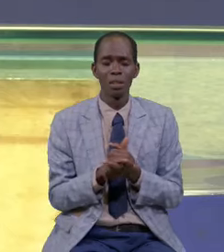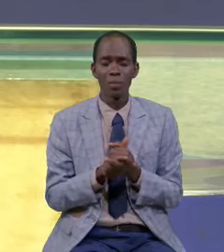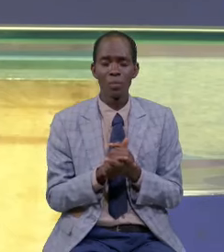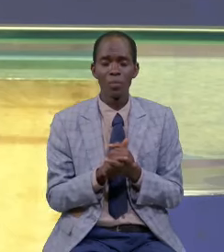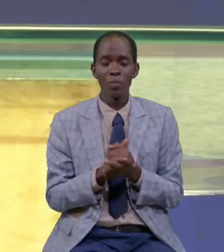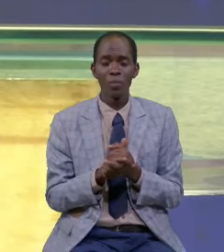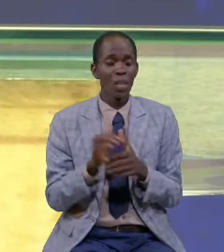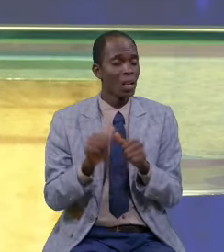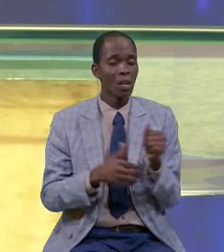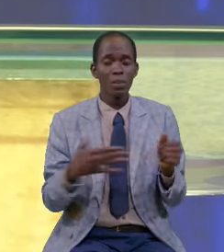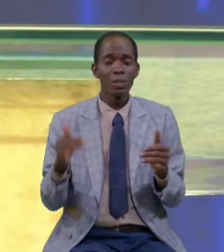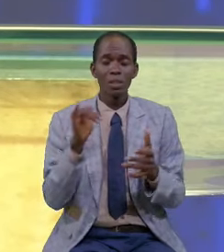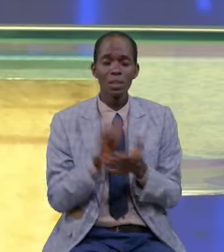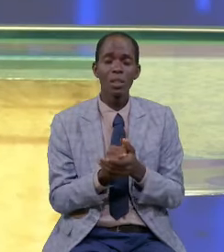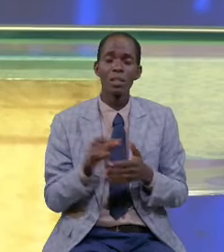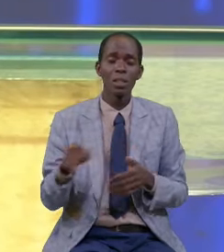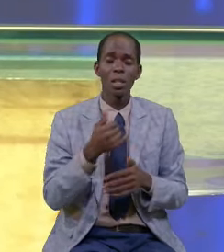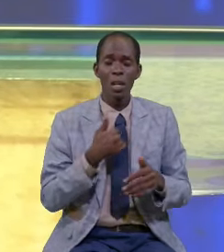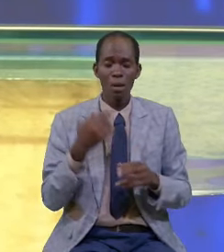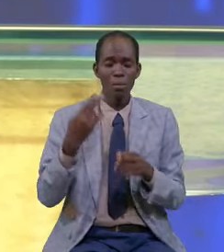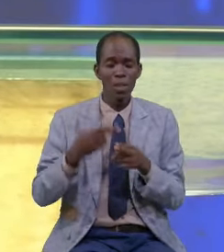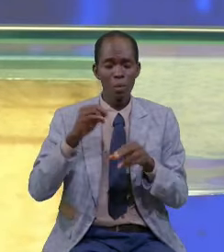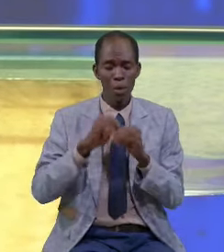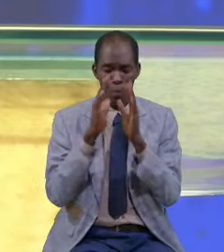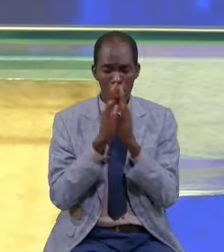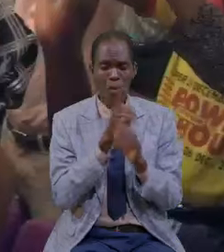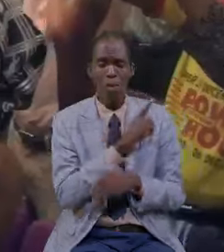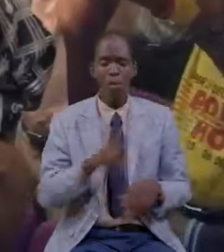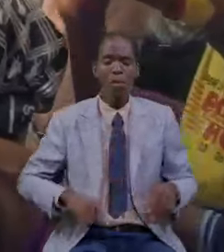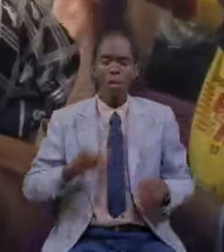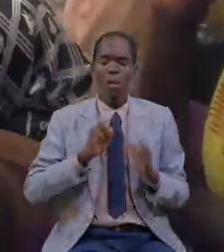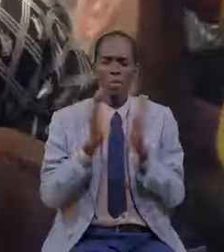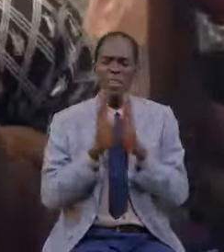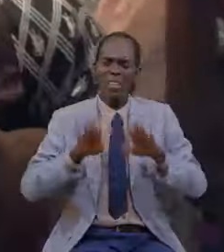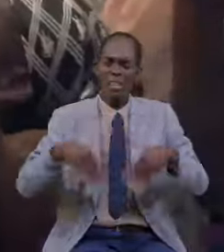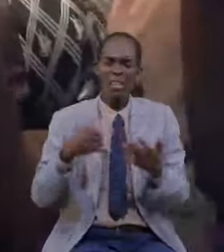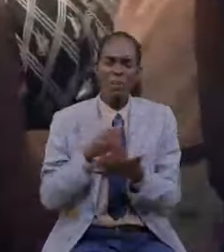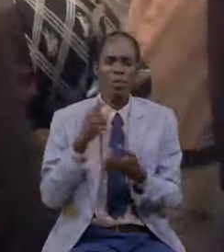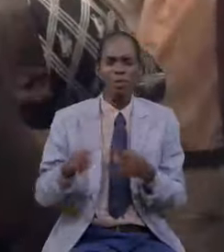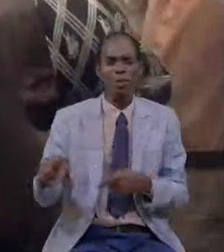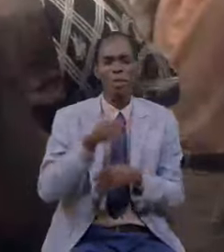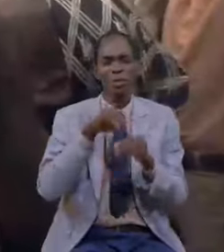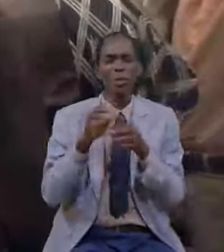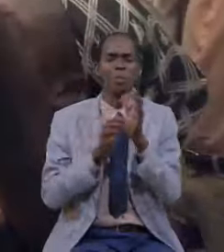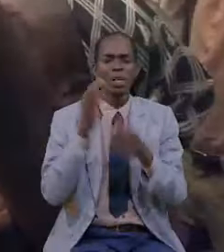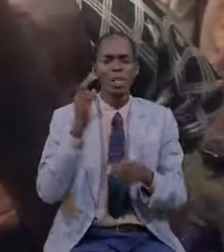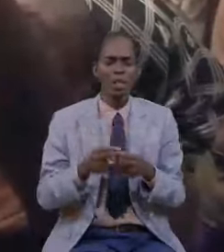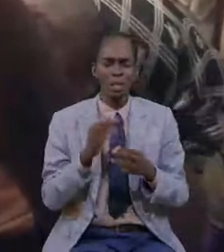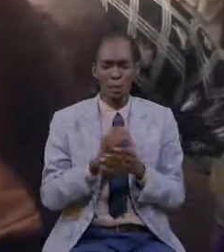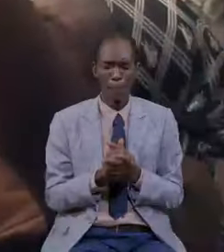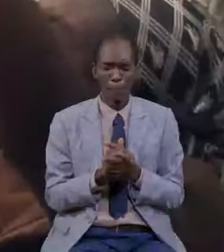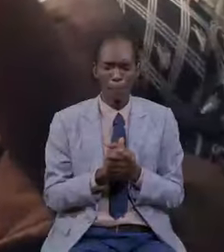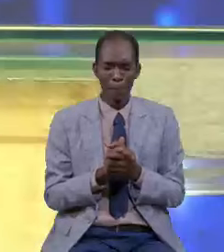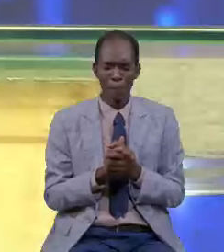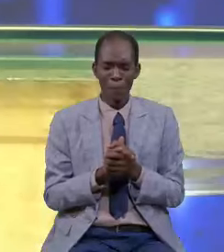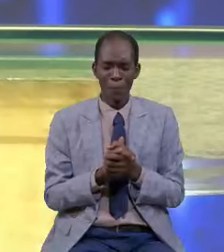Everything they have mentioned in prayer, Lord, I pray, give it to them in Jesus' name.